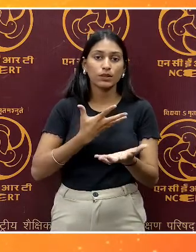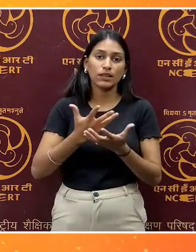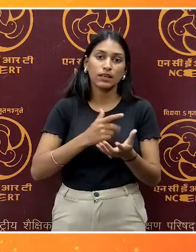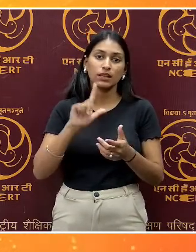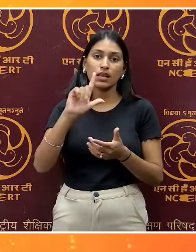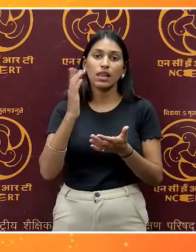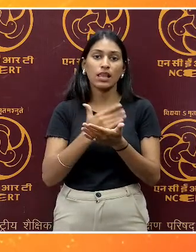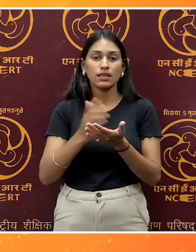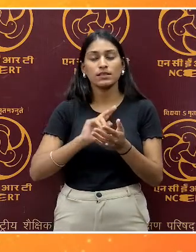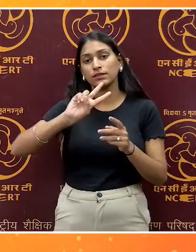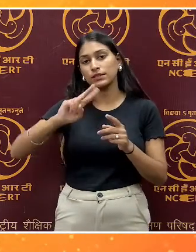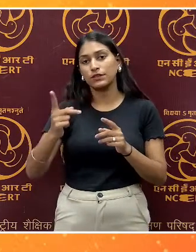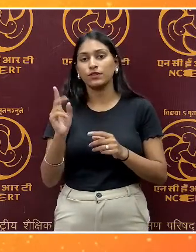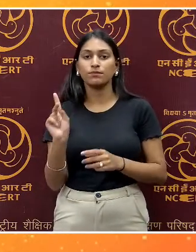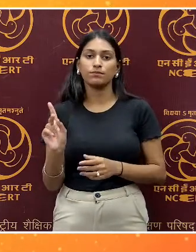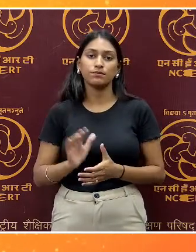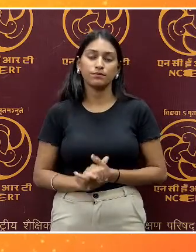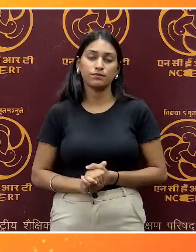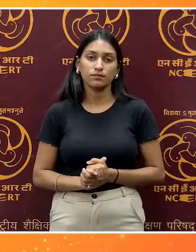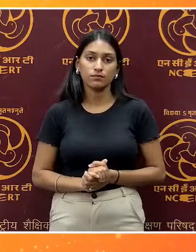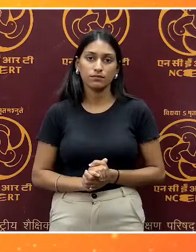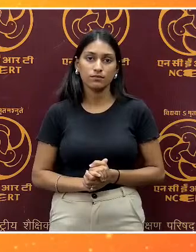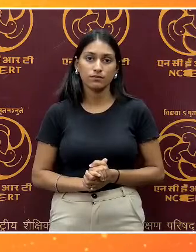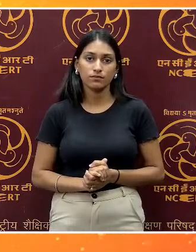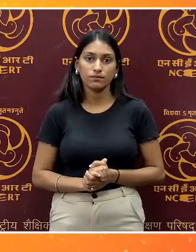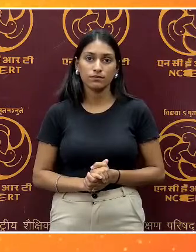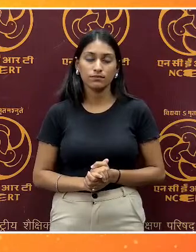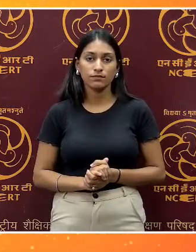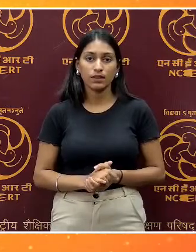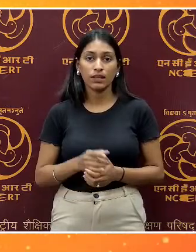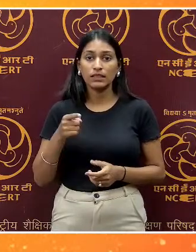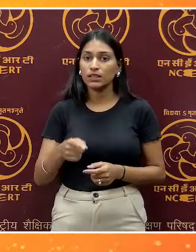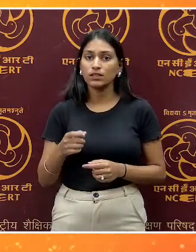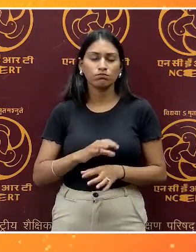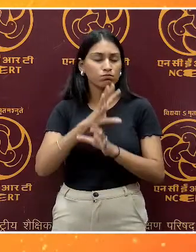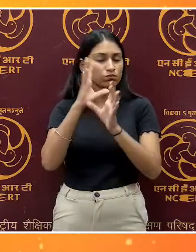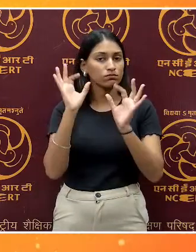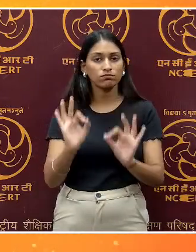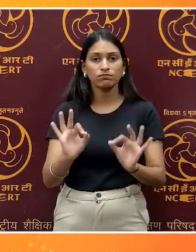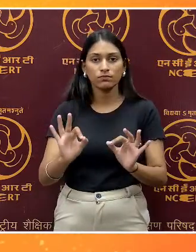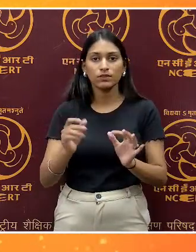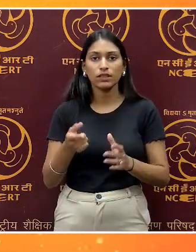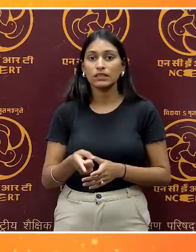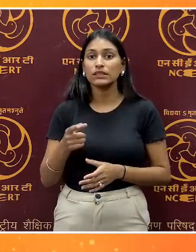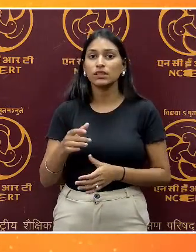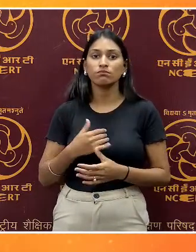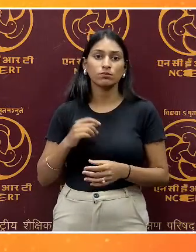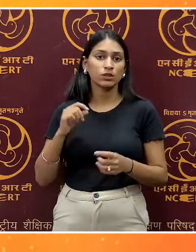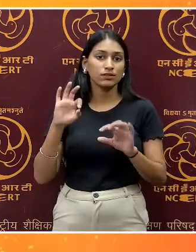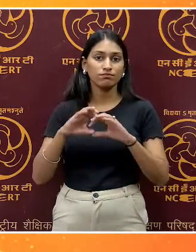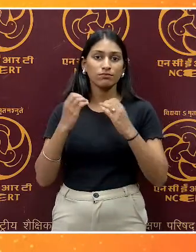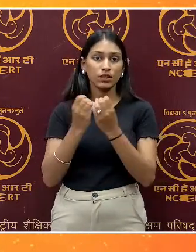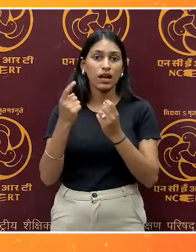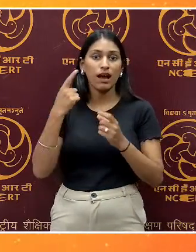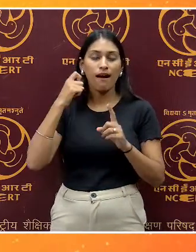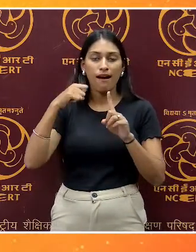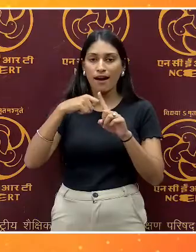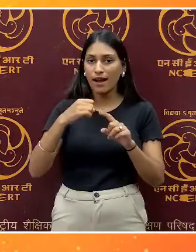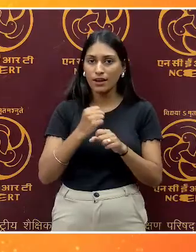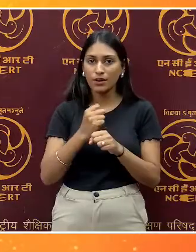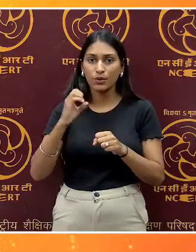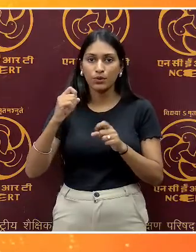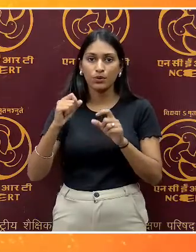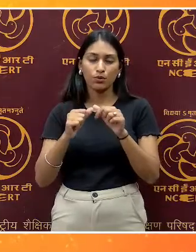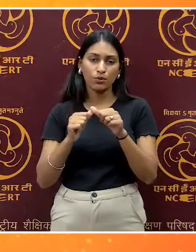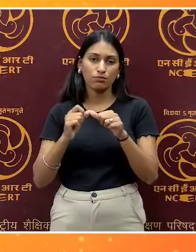Right. All right. So, that was really an amazing chapter that we did with Shri I.K. Singh sir, and